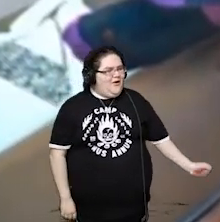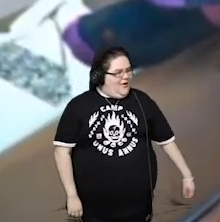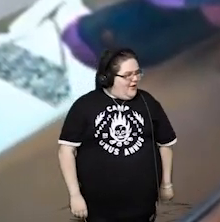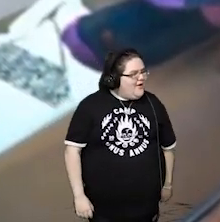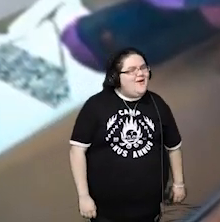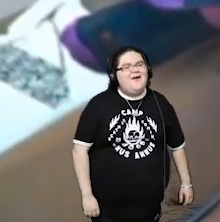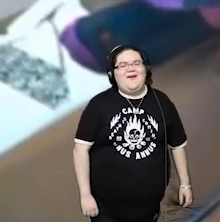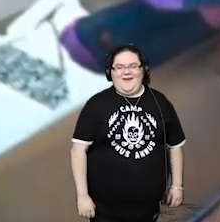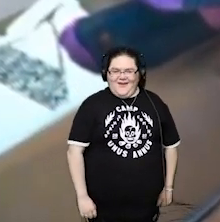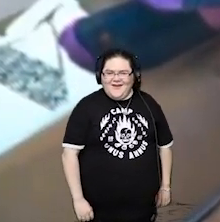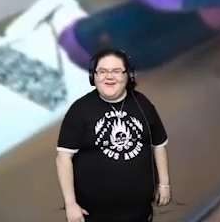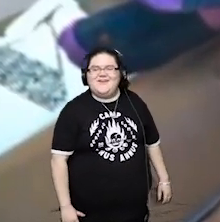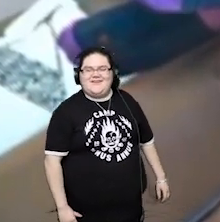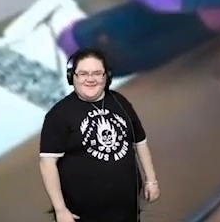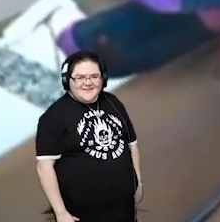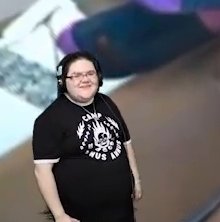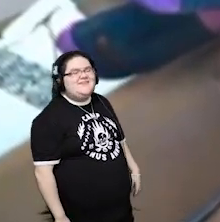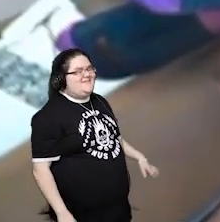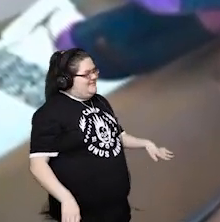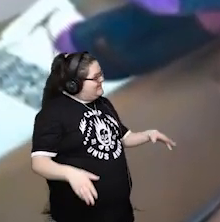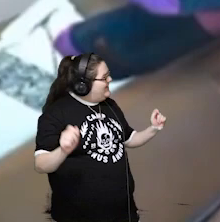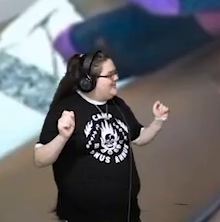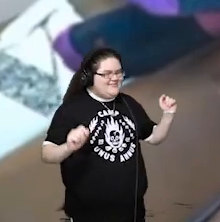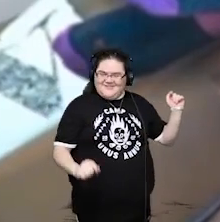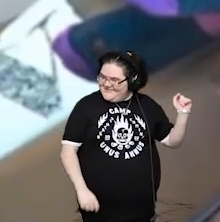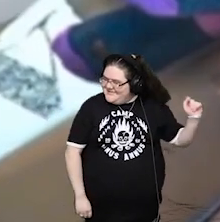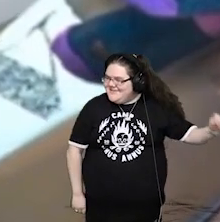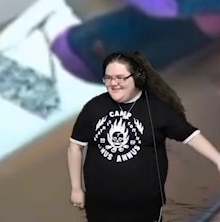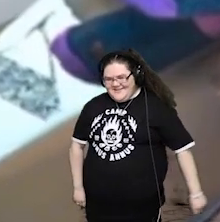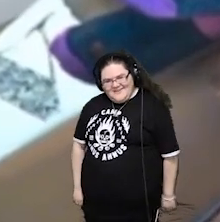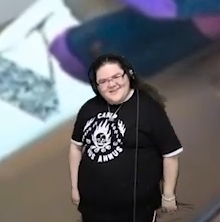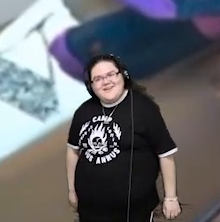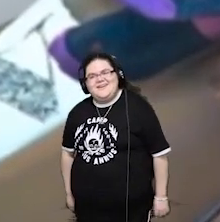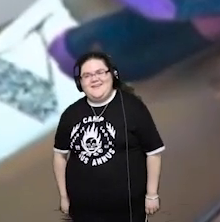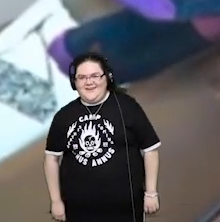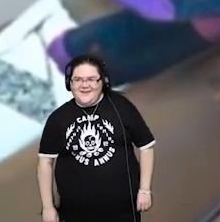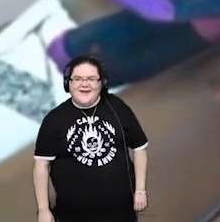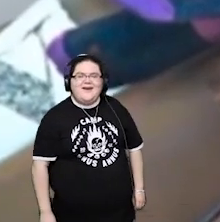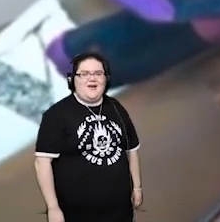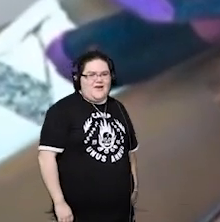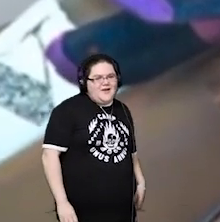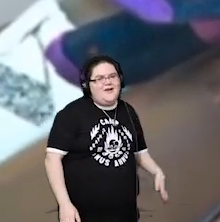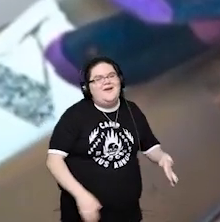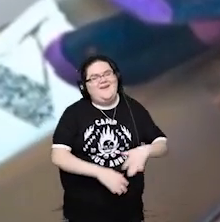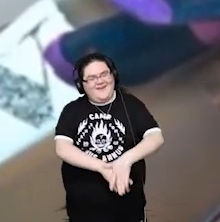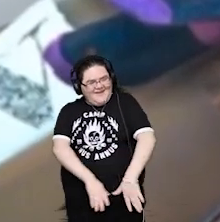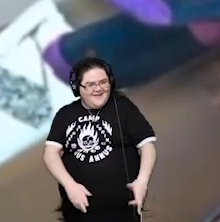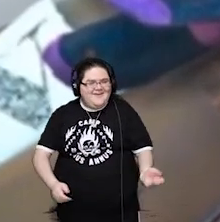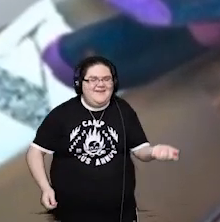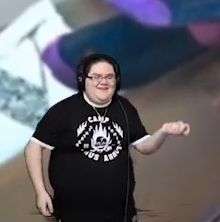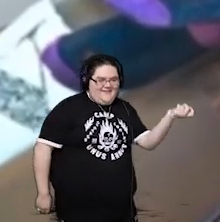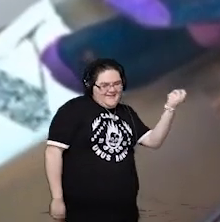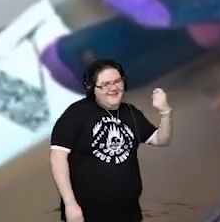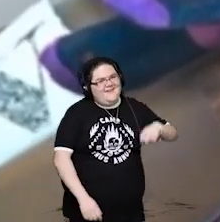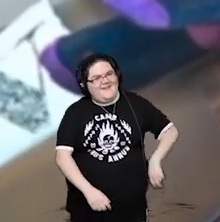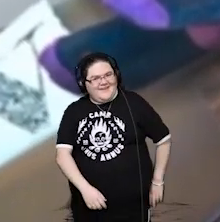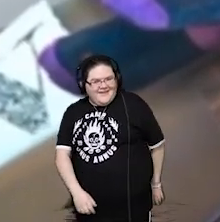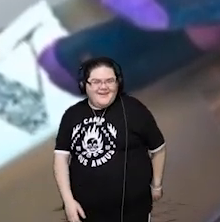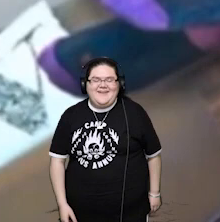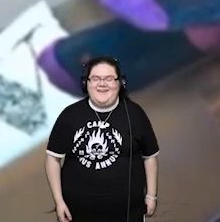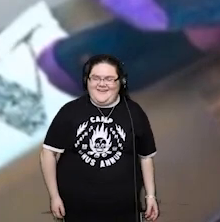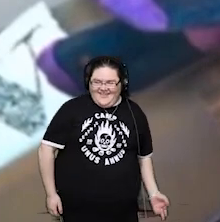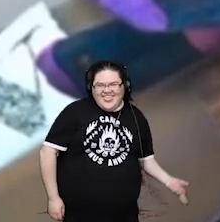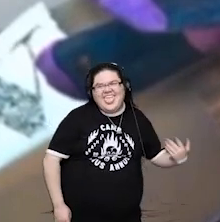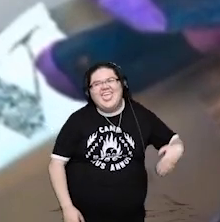but no integrity. And knowledge, funny, because that's a rarity. But Vik star is king, he's a beast. And